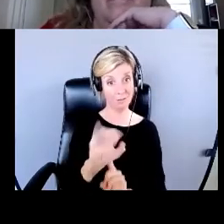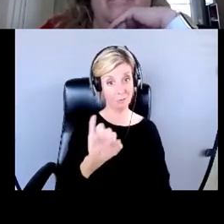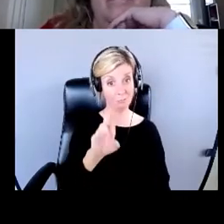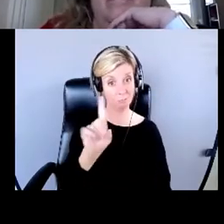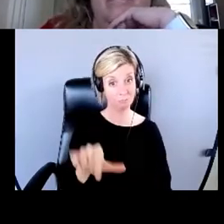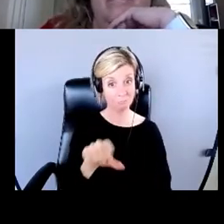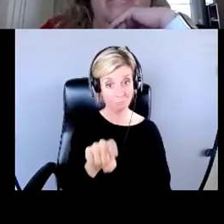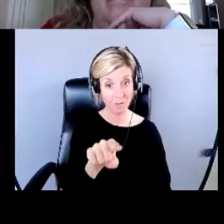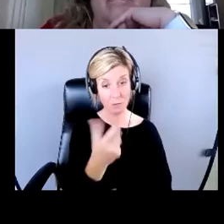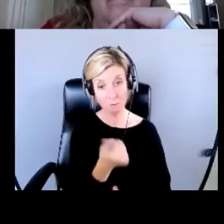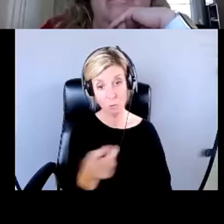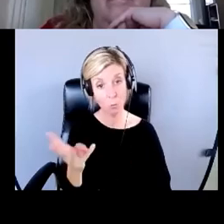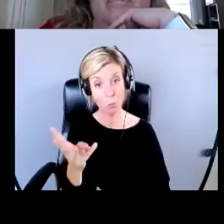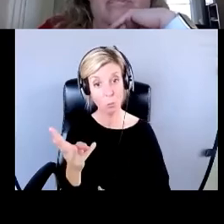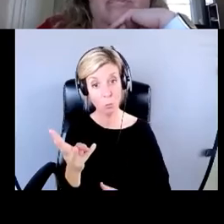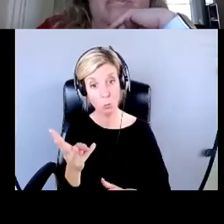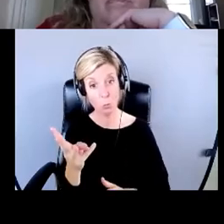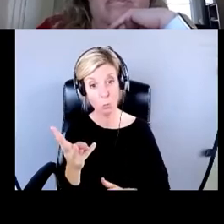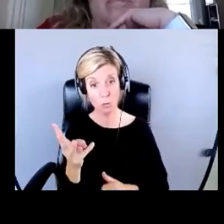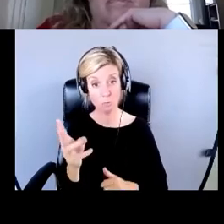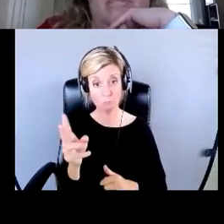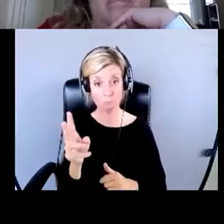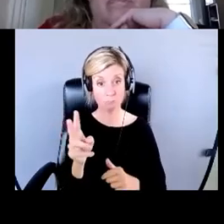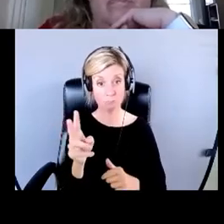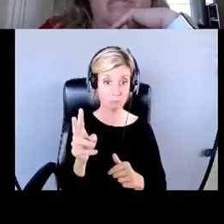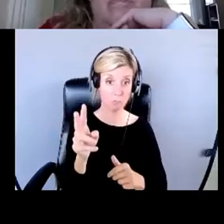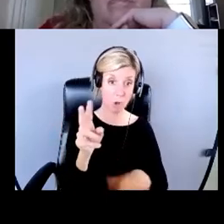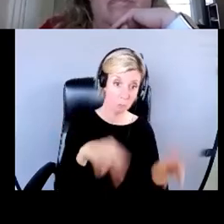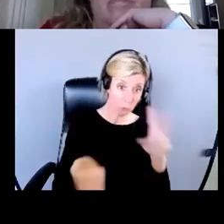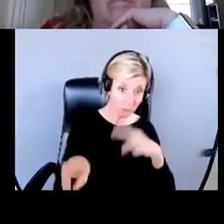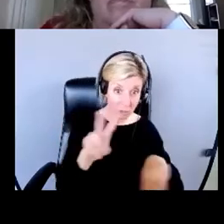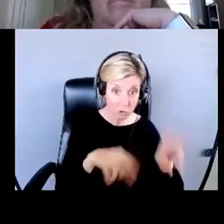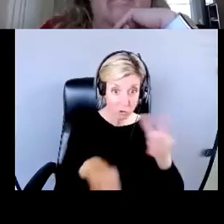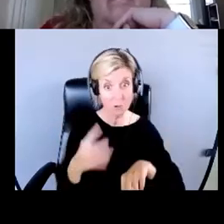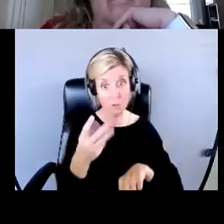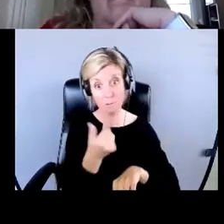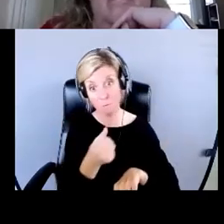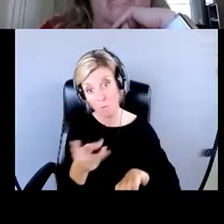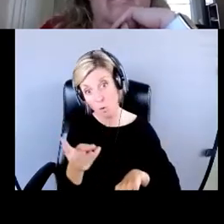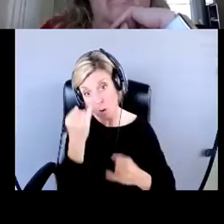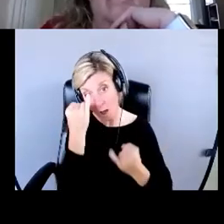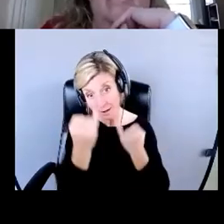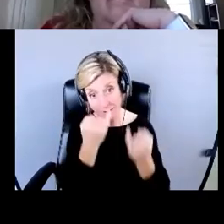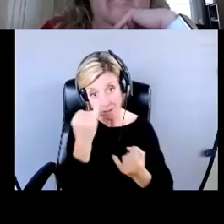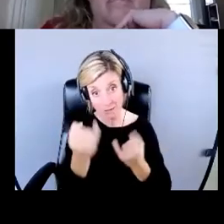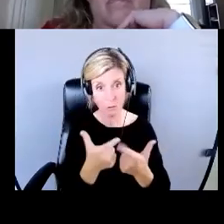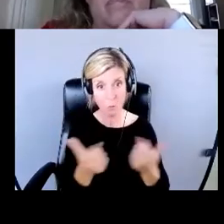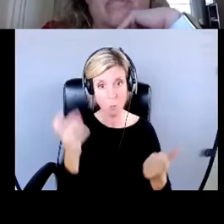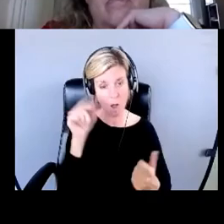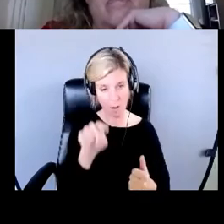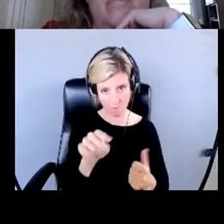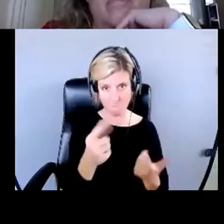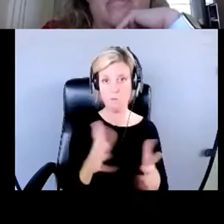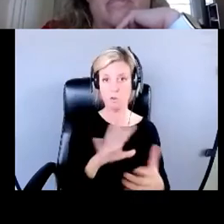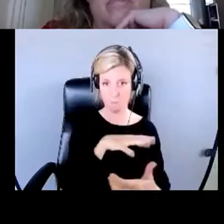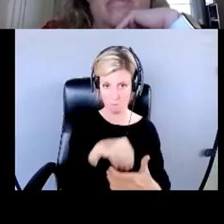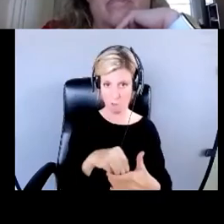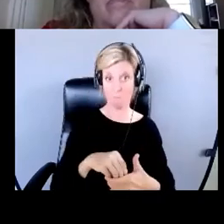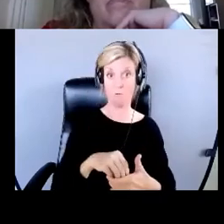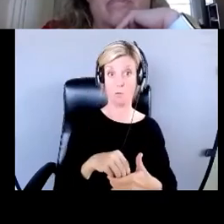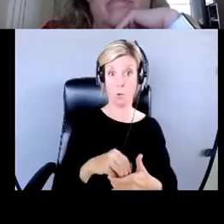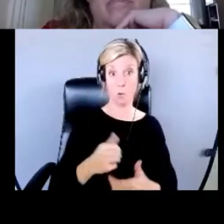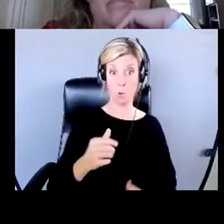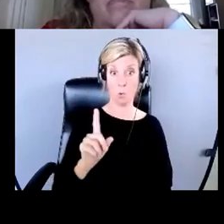some observations on this, because you're involved with the mediation organization at the Canadian level and at the international level as well.